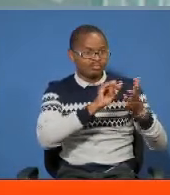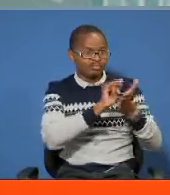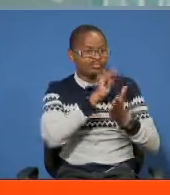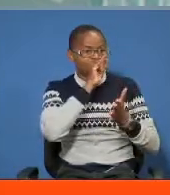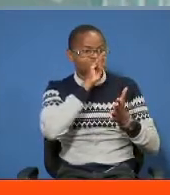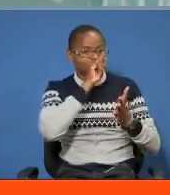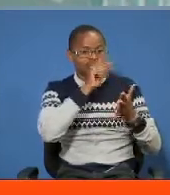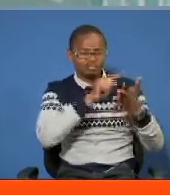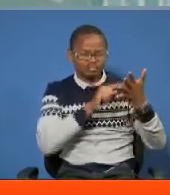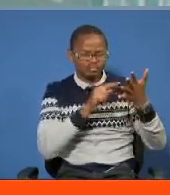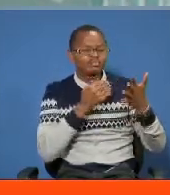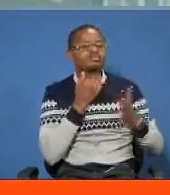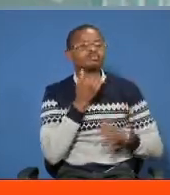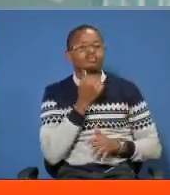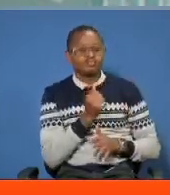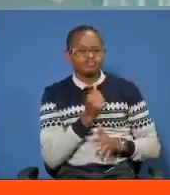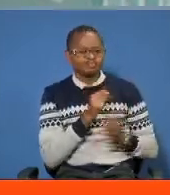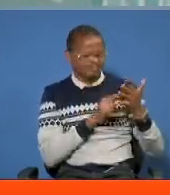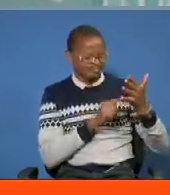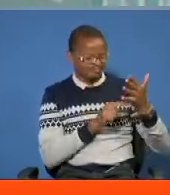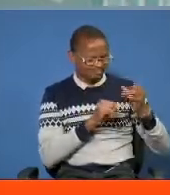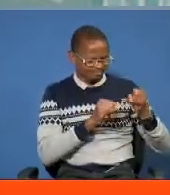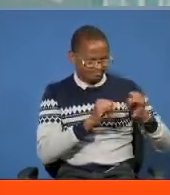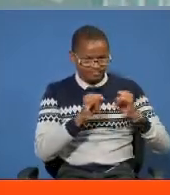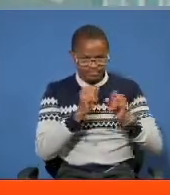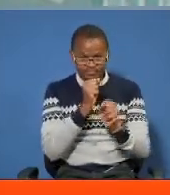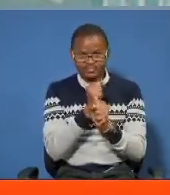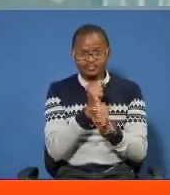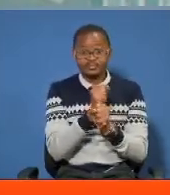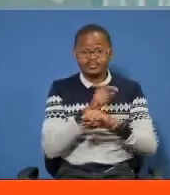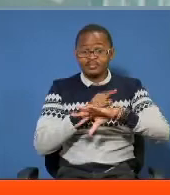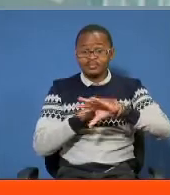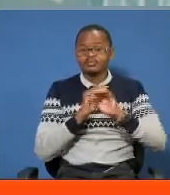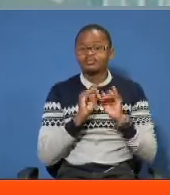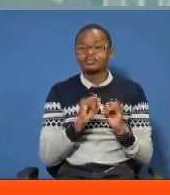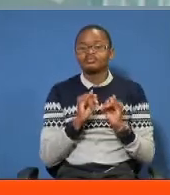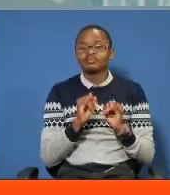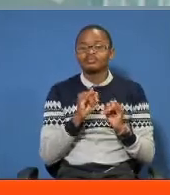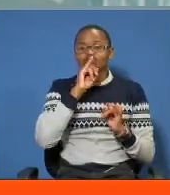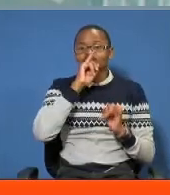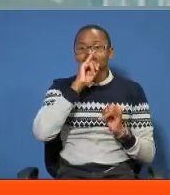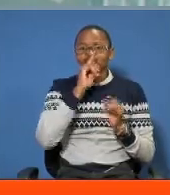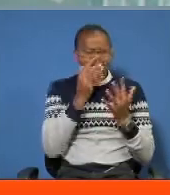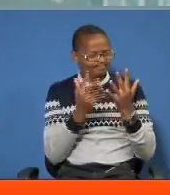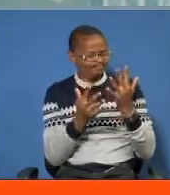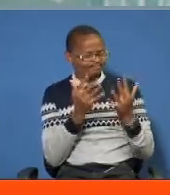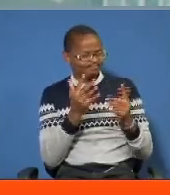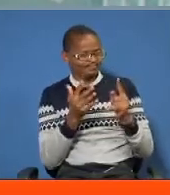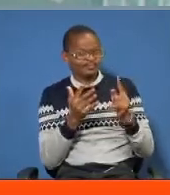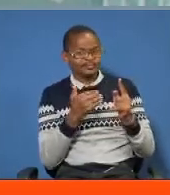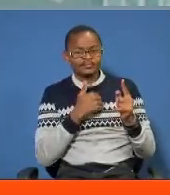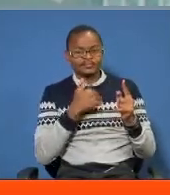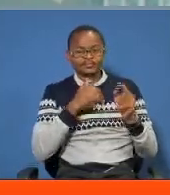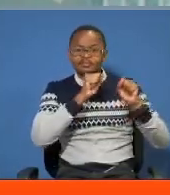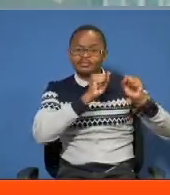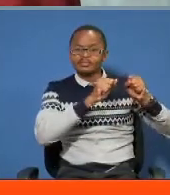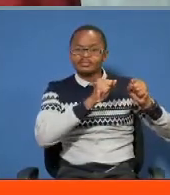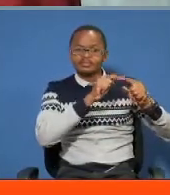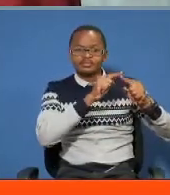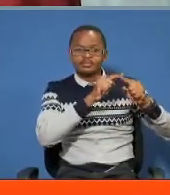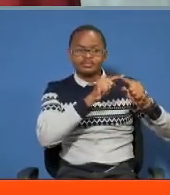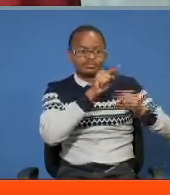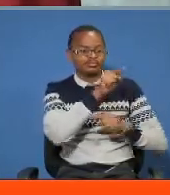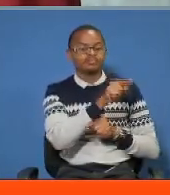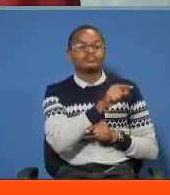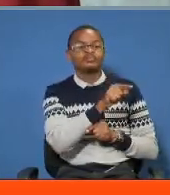that is what we are looking for. And what we can try to do at this point in time is to gauge that this has the